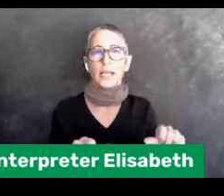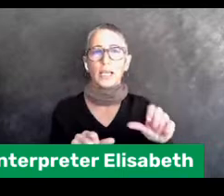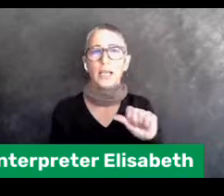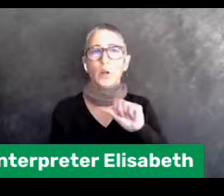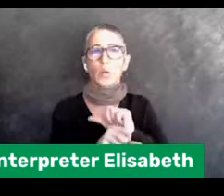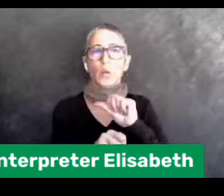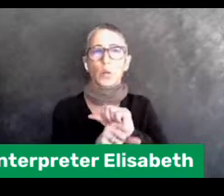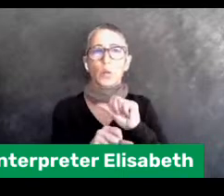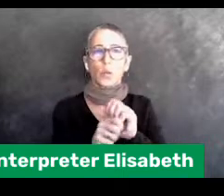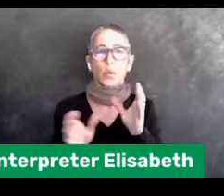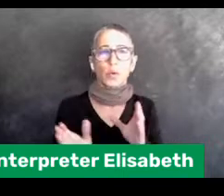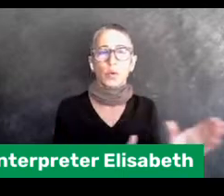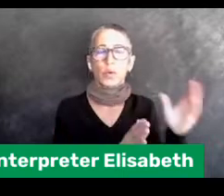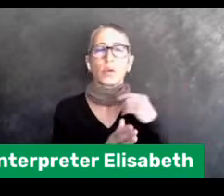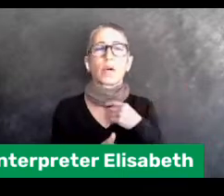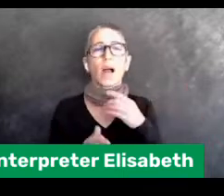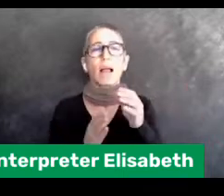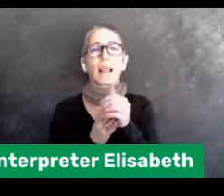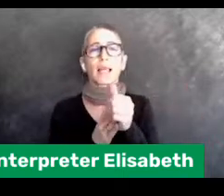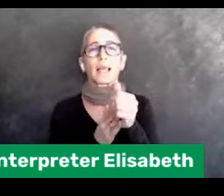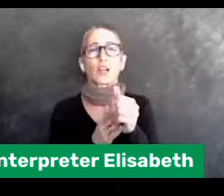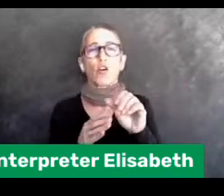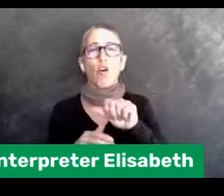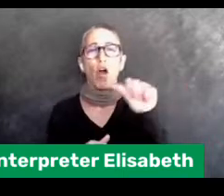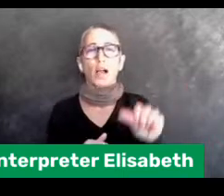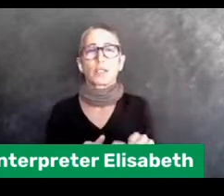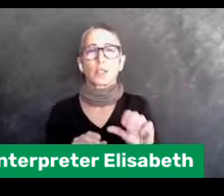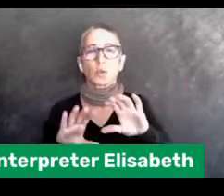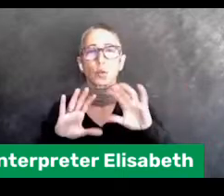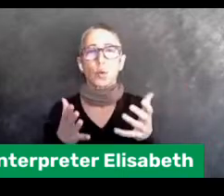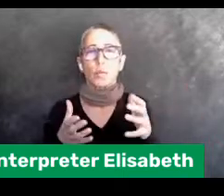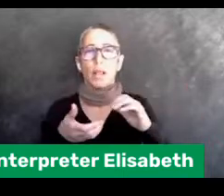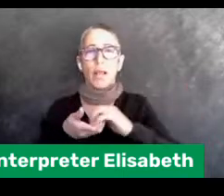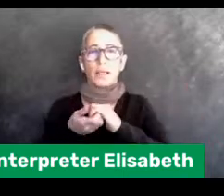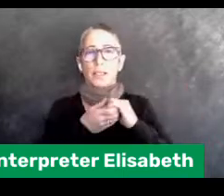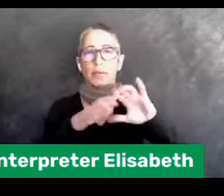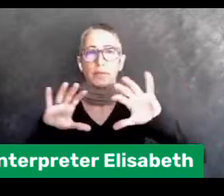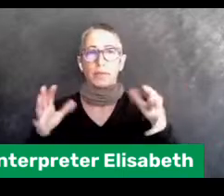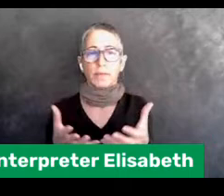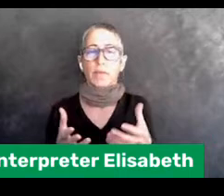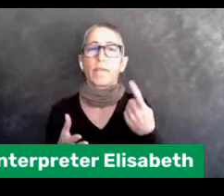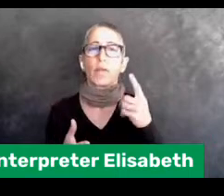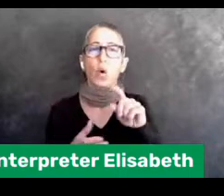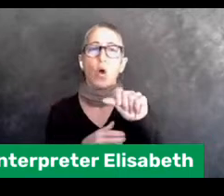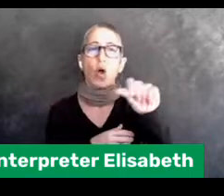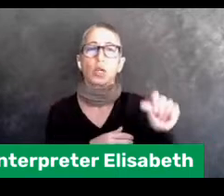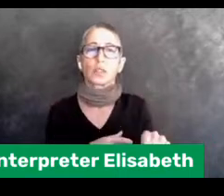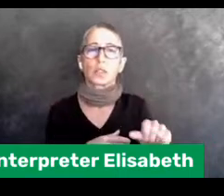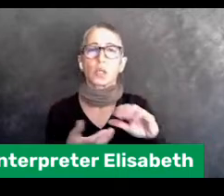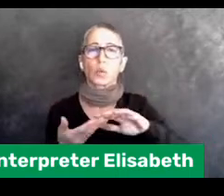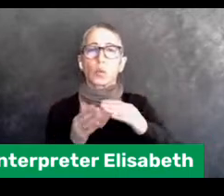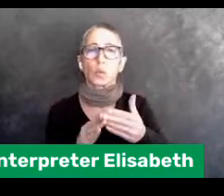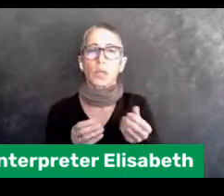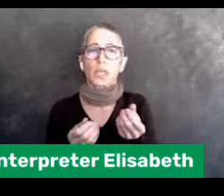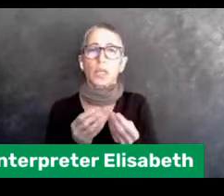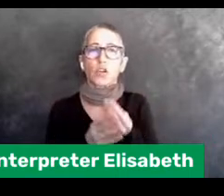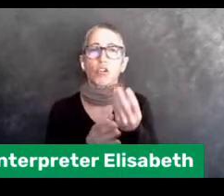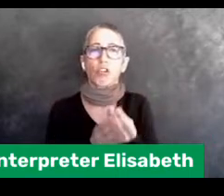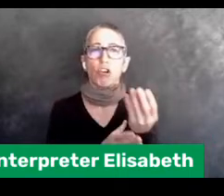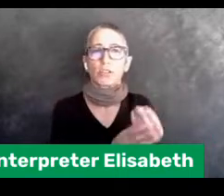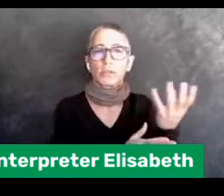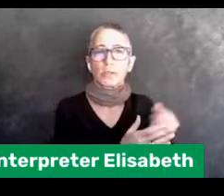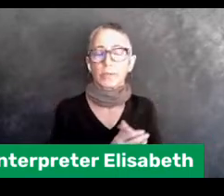Garden Collective, a group that unifies and serves Austin's community gardens. Good morning. My name's